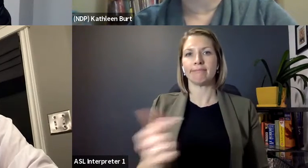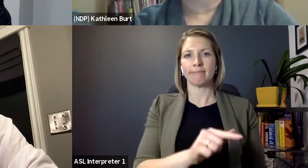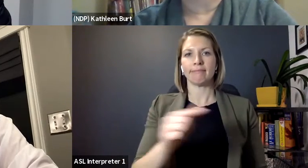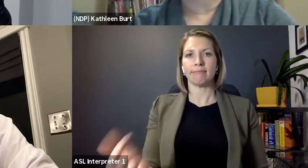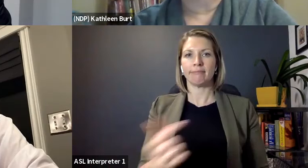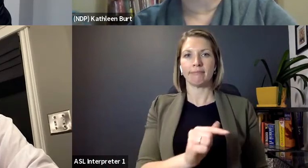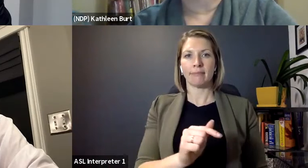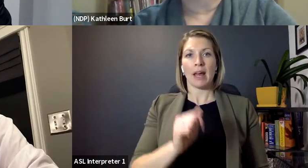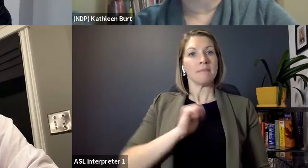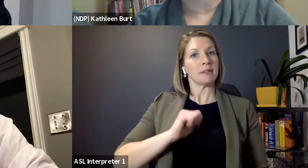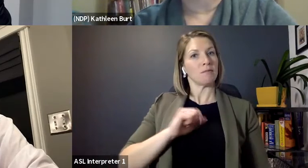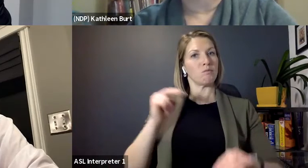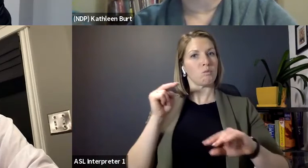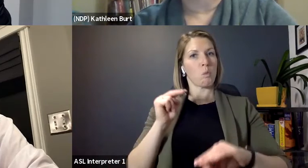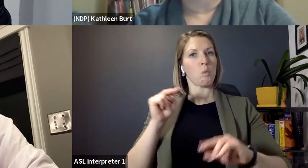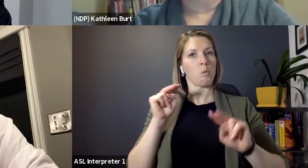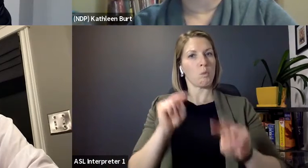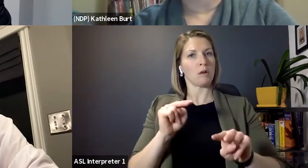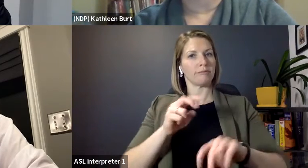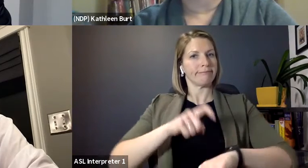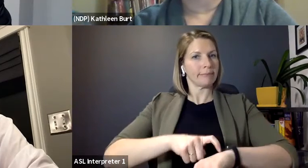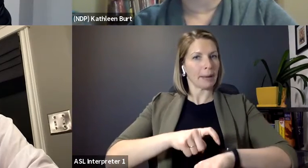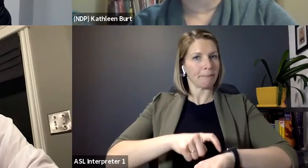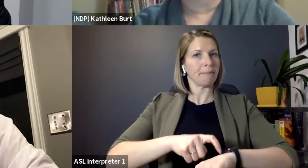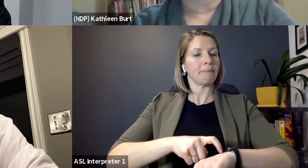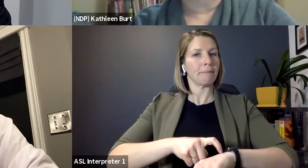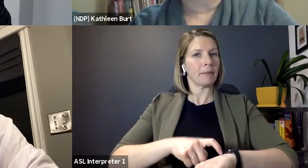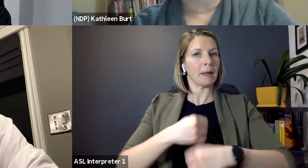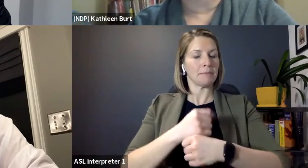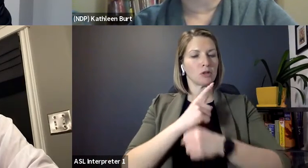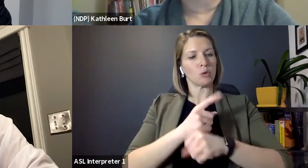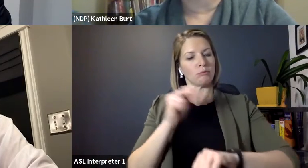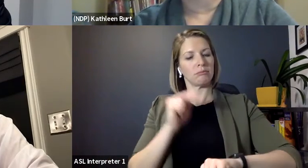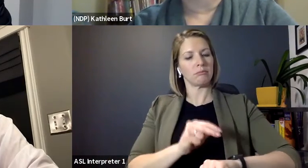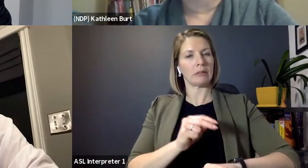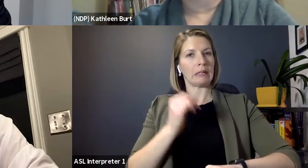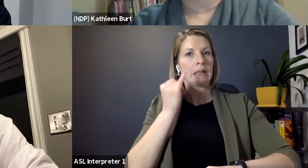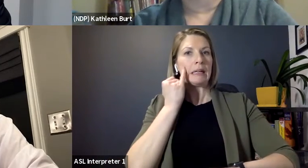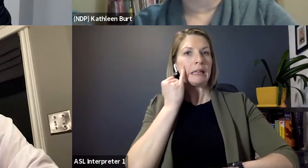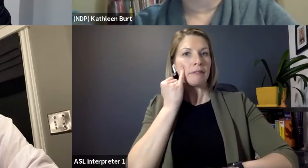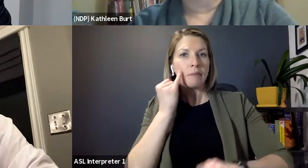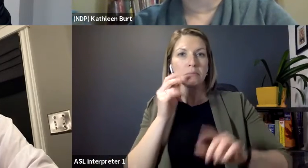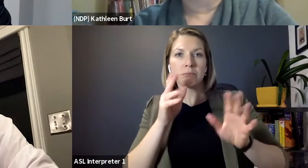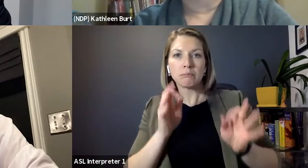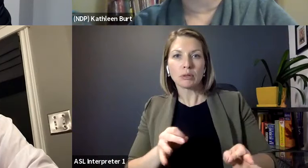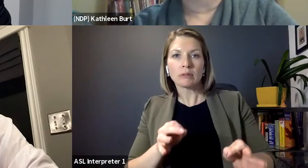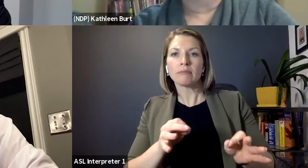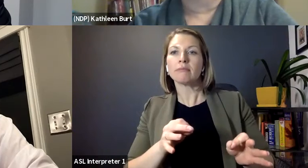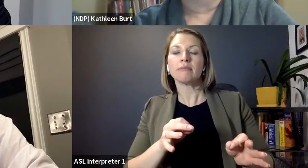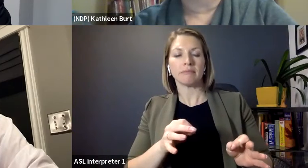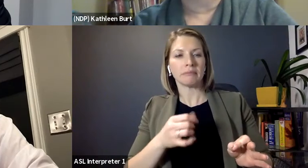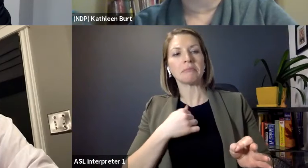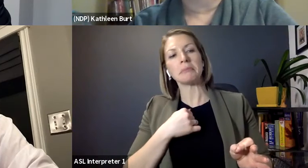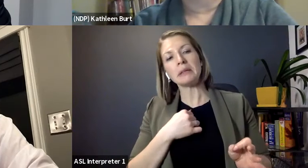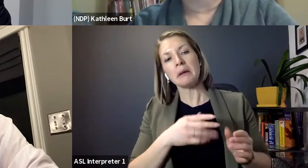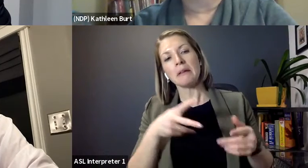timekeeper, and I will hold the candidates to their time limits within reason. In my discretion, I may allow a candidate to end a sentence or a thought rather